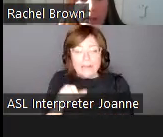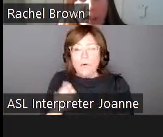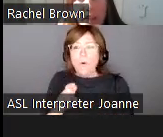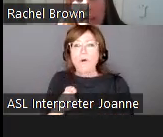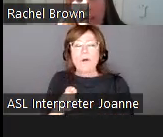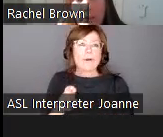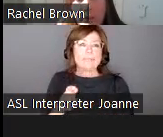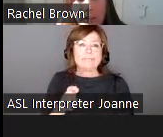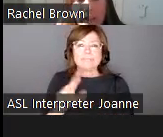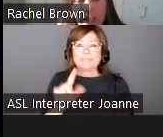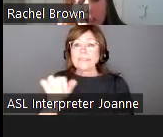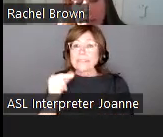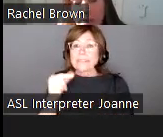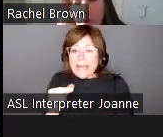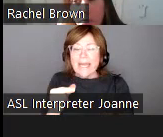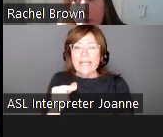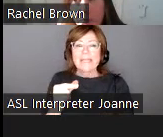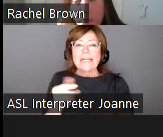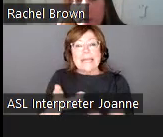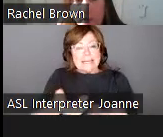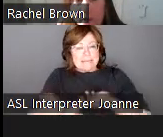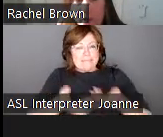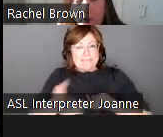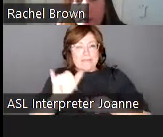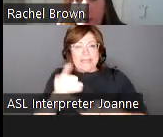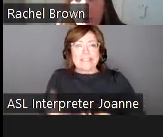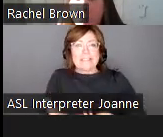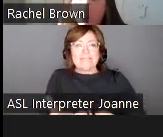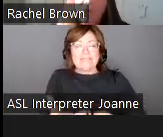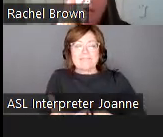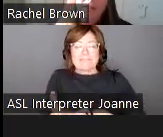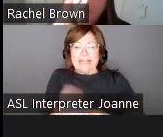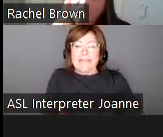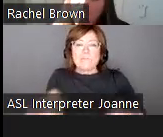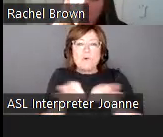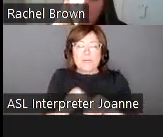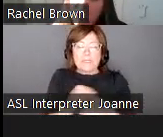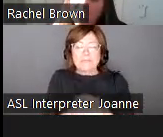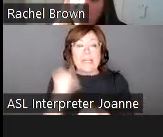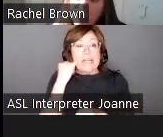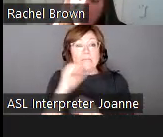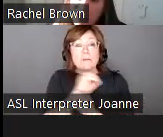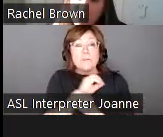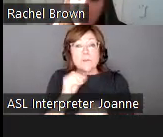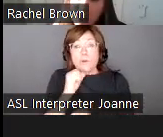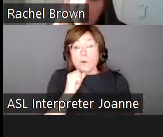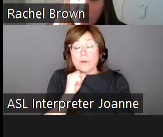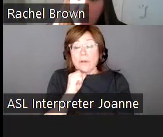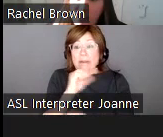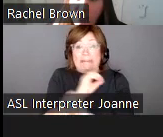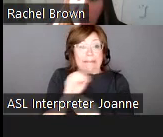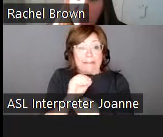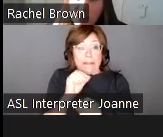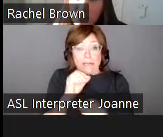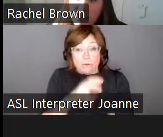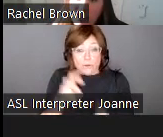you. And really, engagement is more important than followers. So if you don't have anything to post yourself, you just start sharing